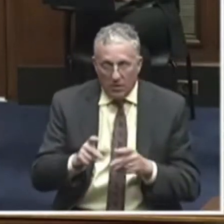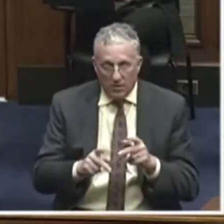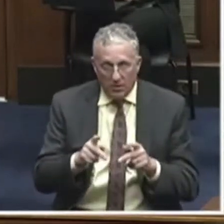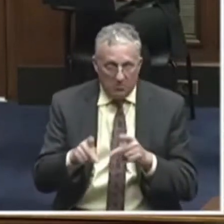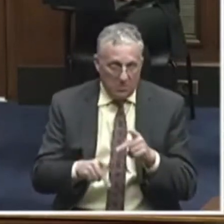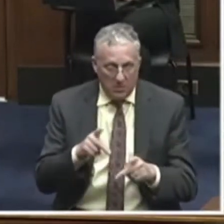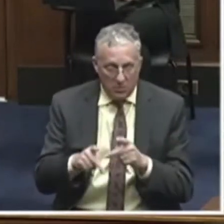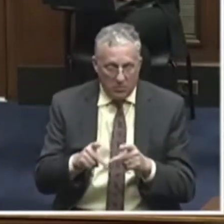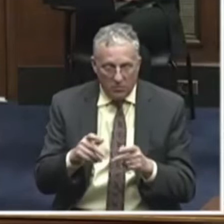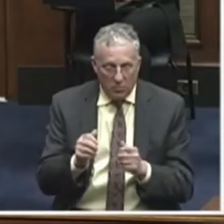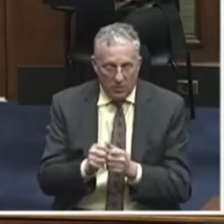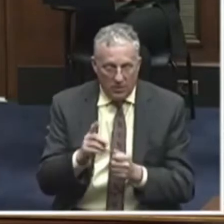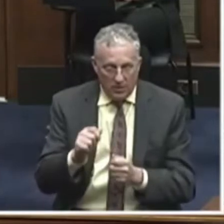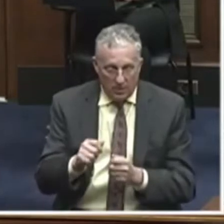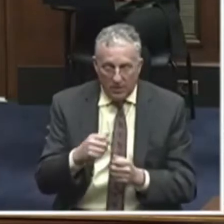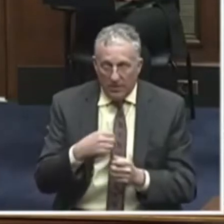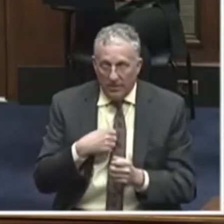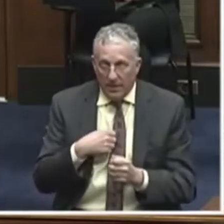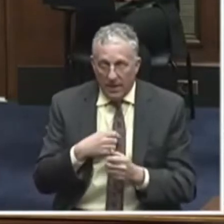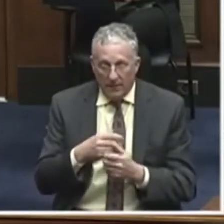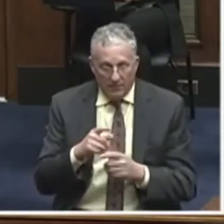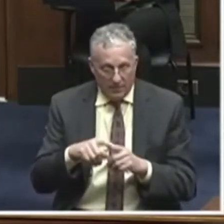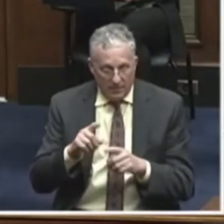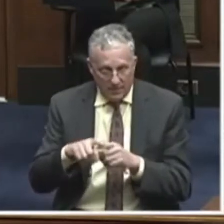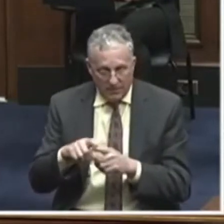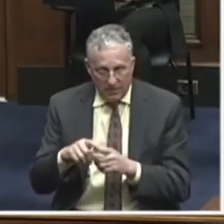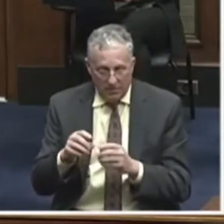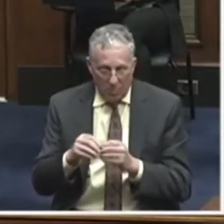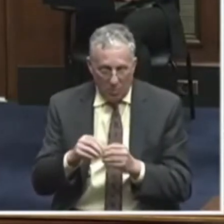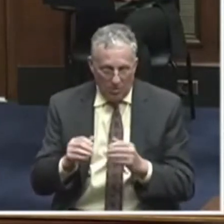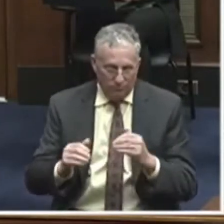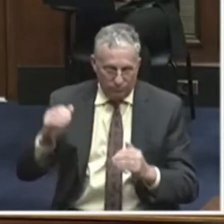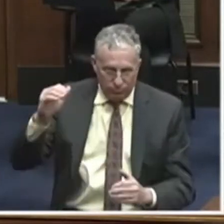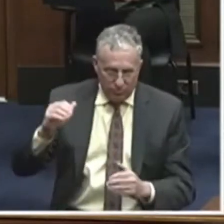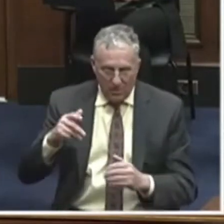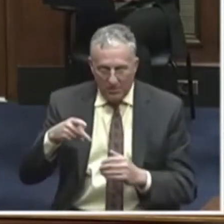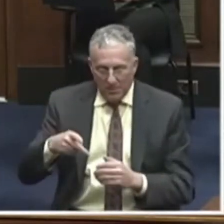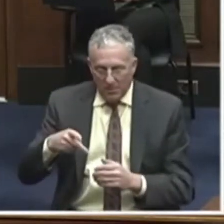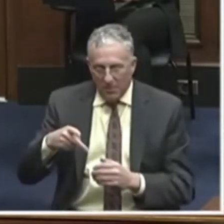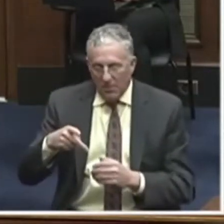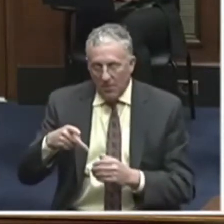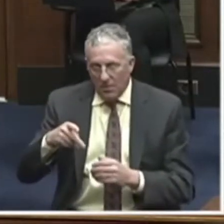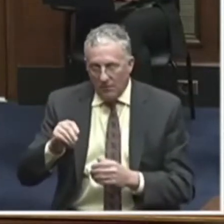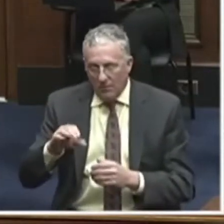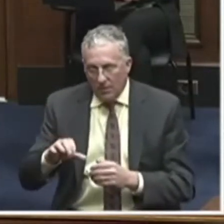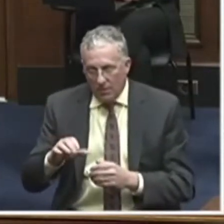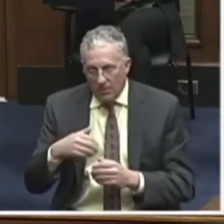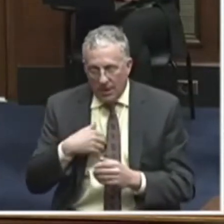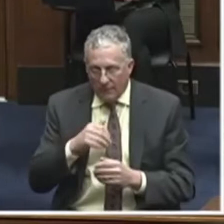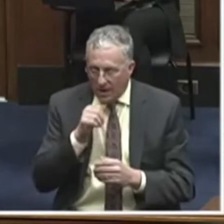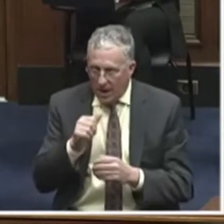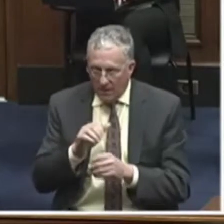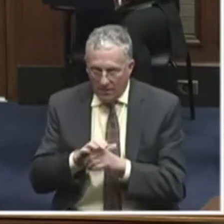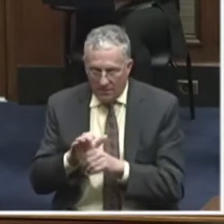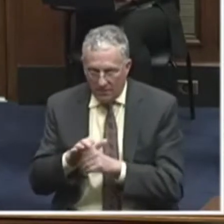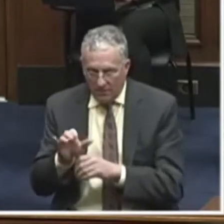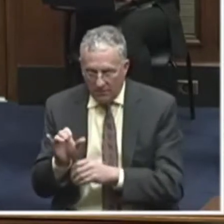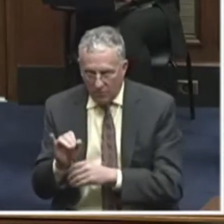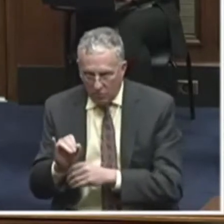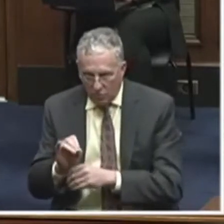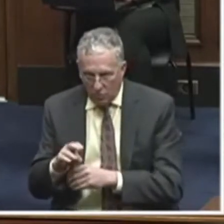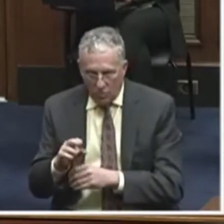chronic conditions who are disproportionately people of color are more likely to be uninsured and underinsured, creating a barrier to critical